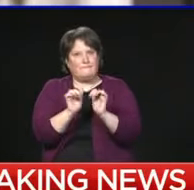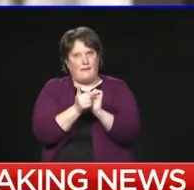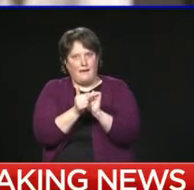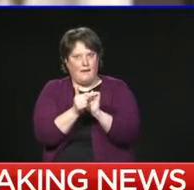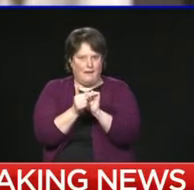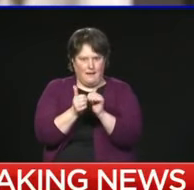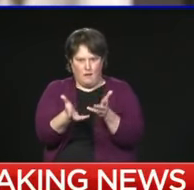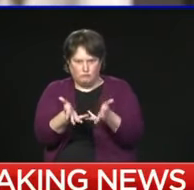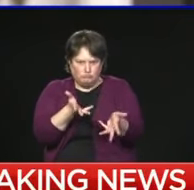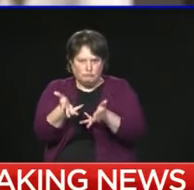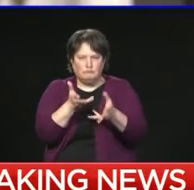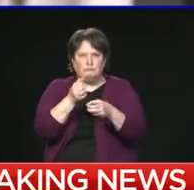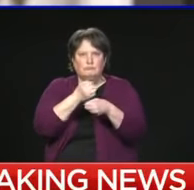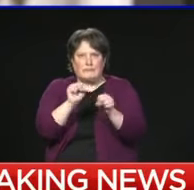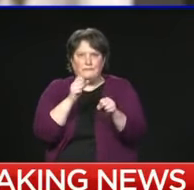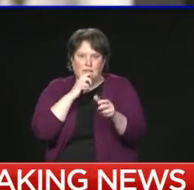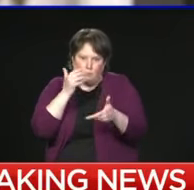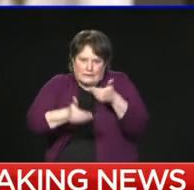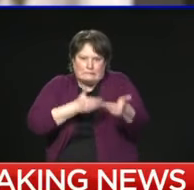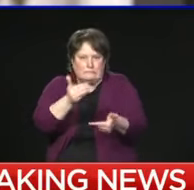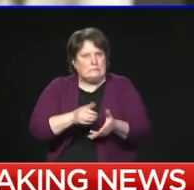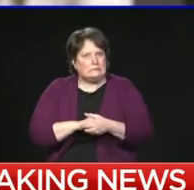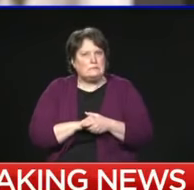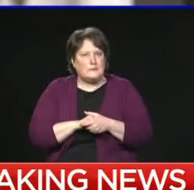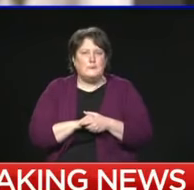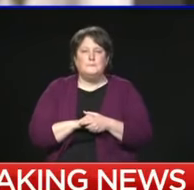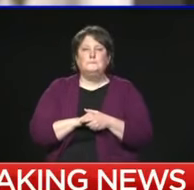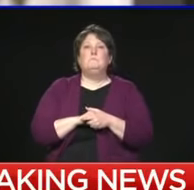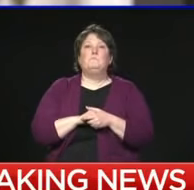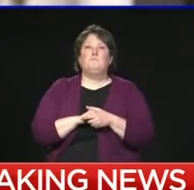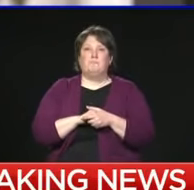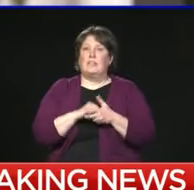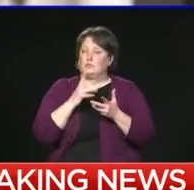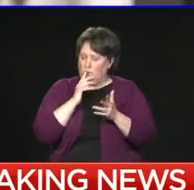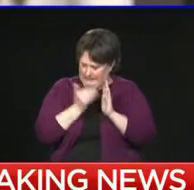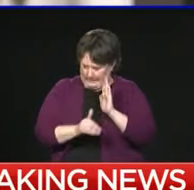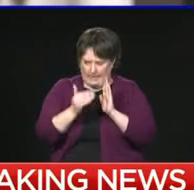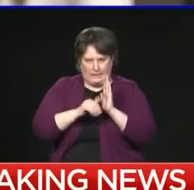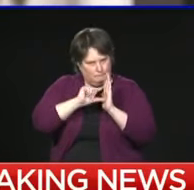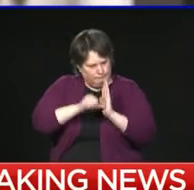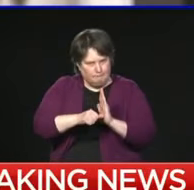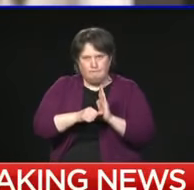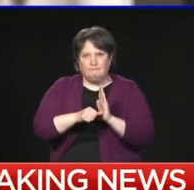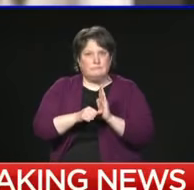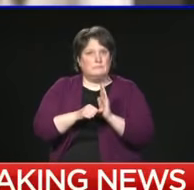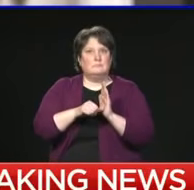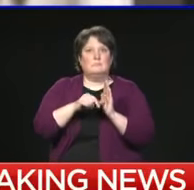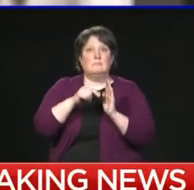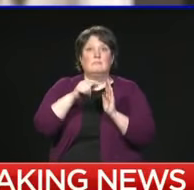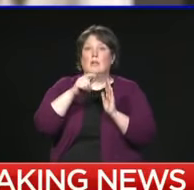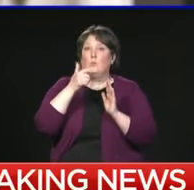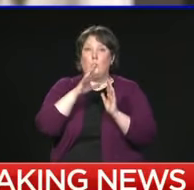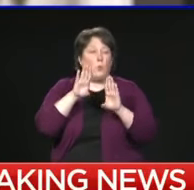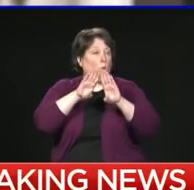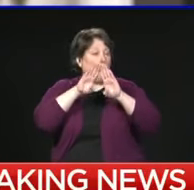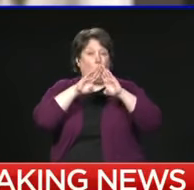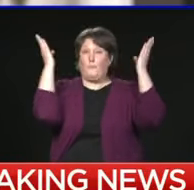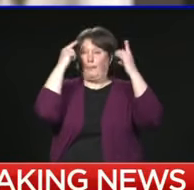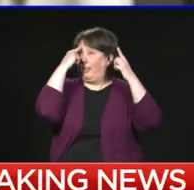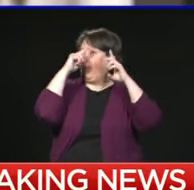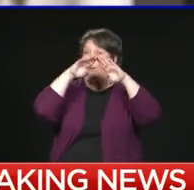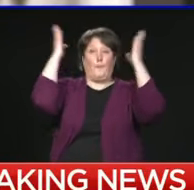to make sure that we're doing things that will keep them safe. I have said multiple times we are not taking anything off the table in